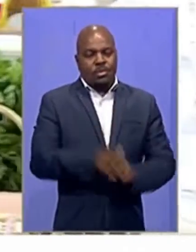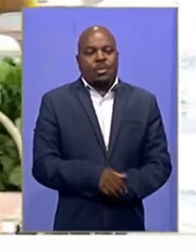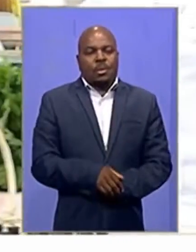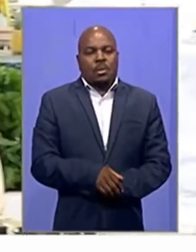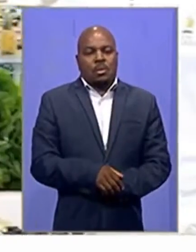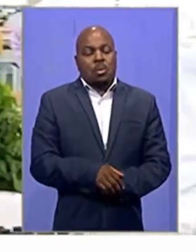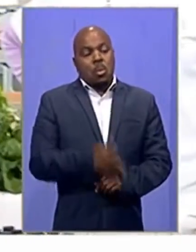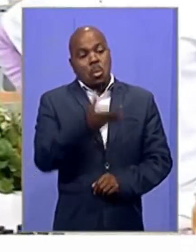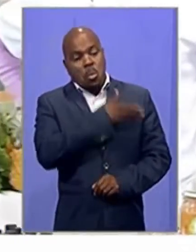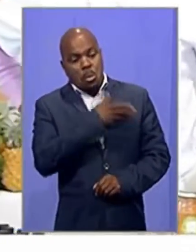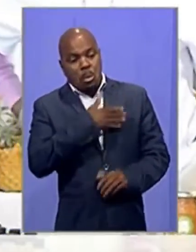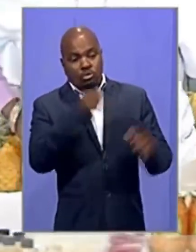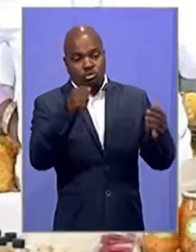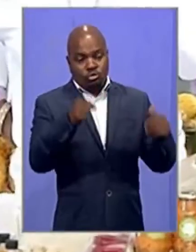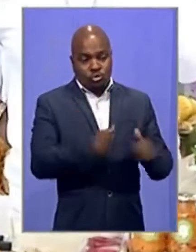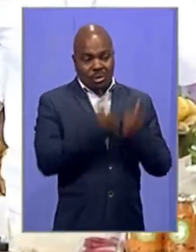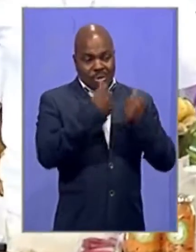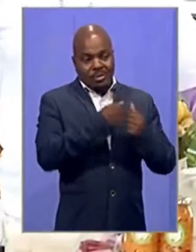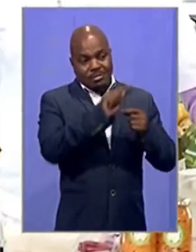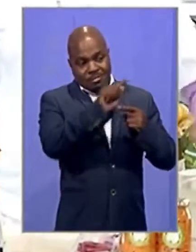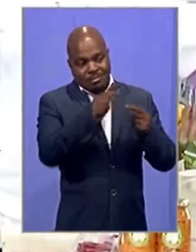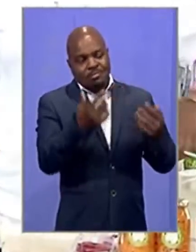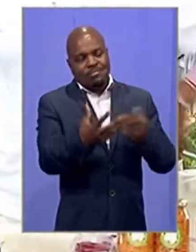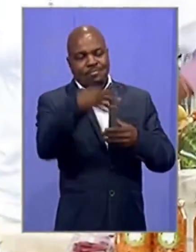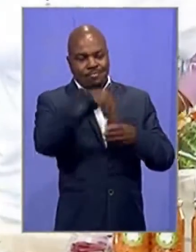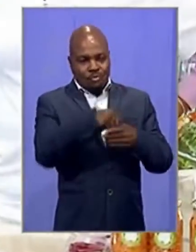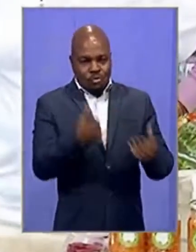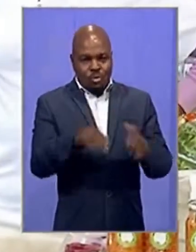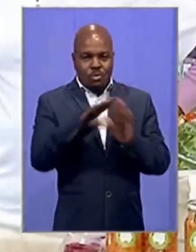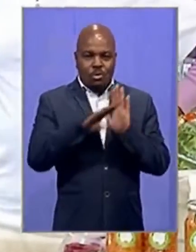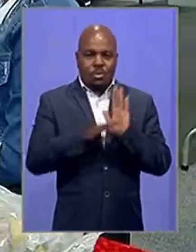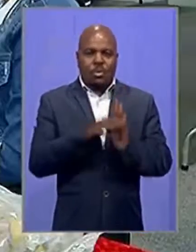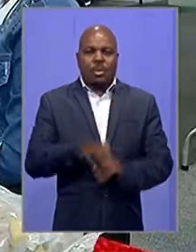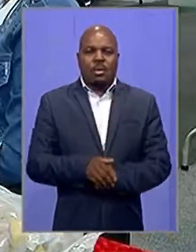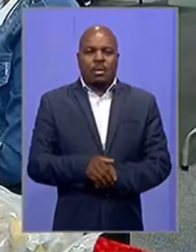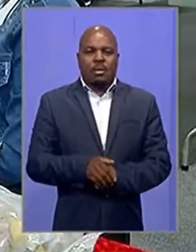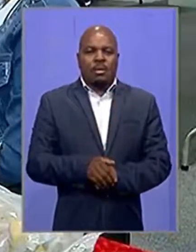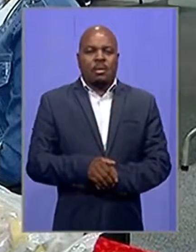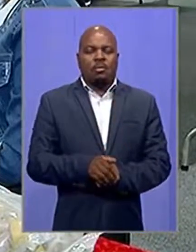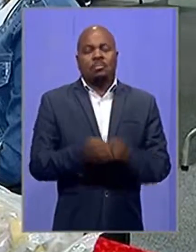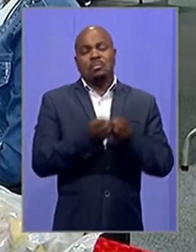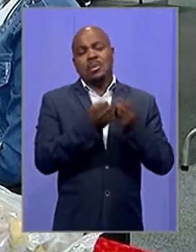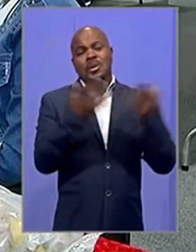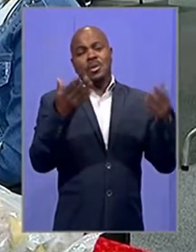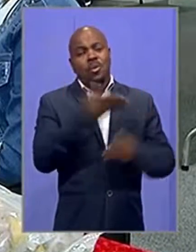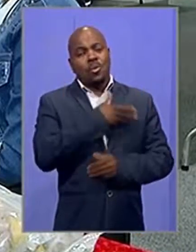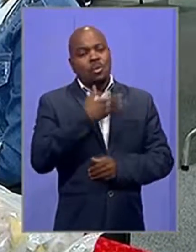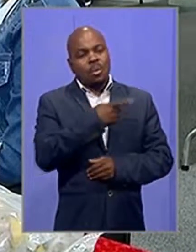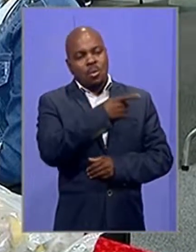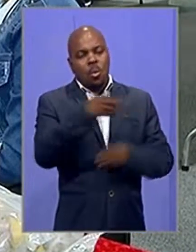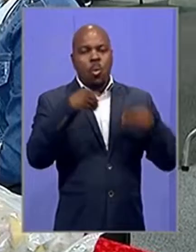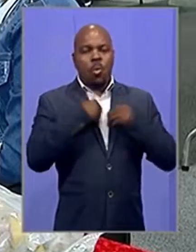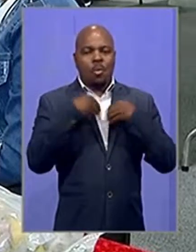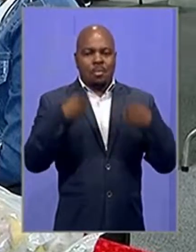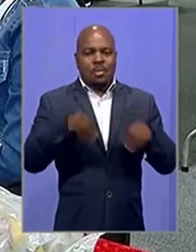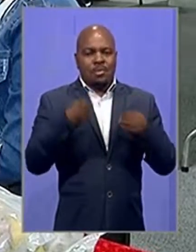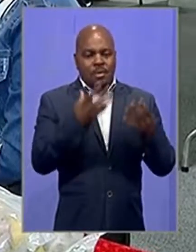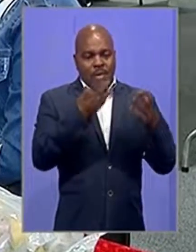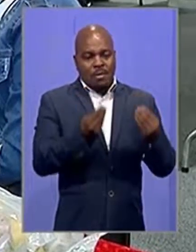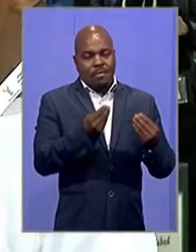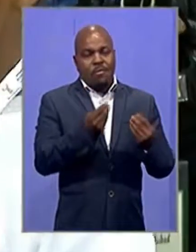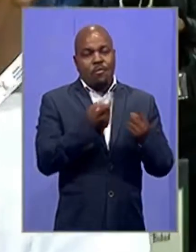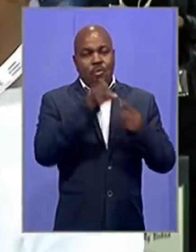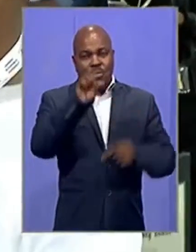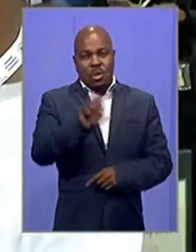dikgwetlo tsa basadi e le karolo ya tiragalo ya monongwaga. Basadi ba le magolo bao e leng beng ba dikgwebo go ralala naga ba ne